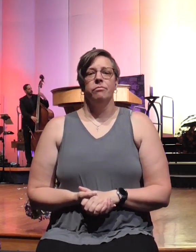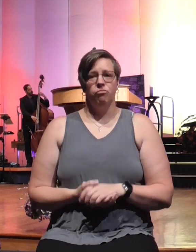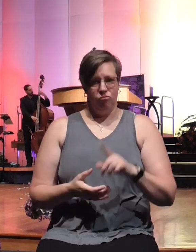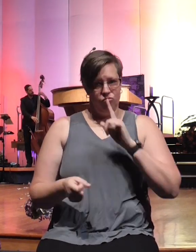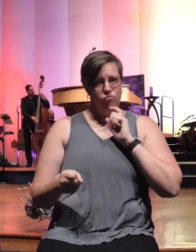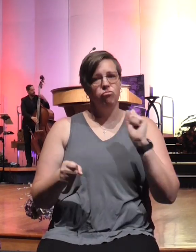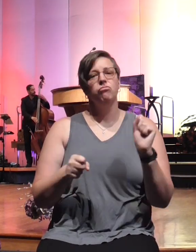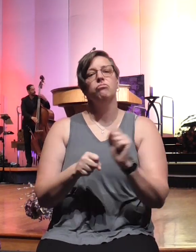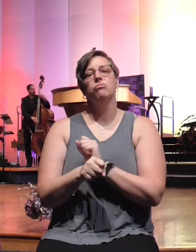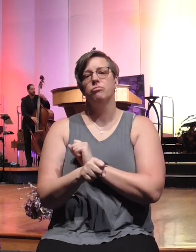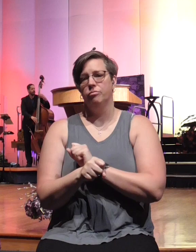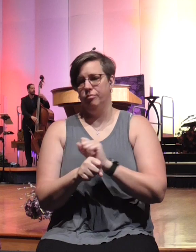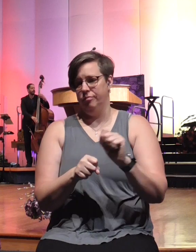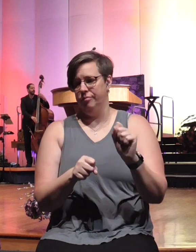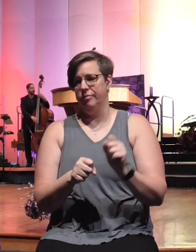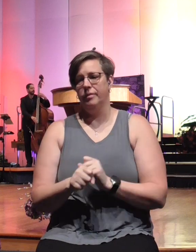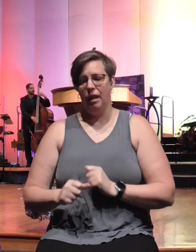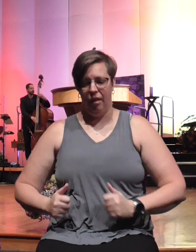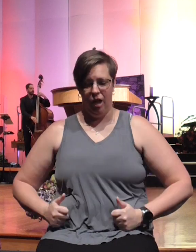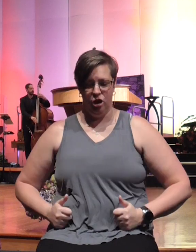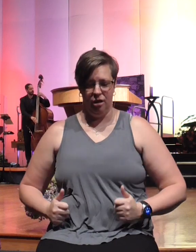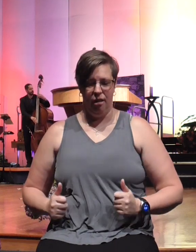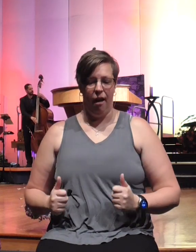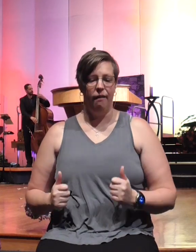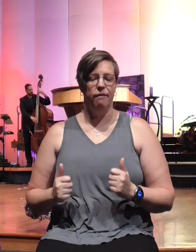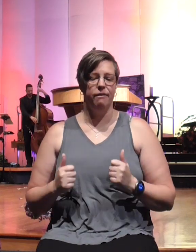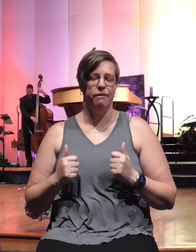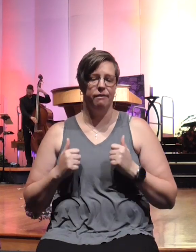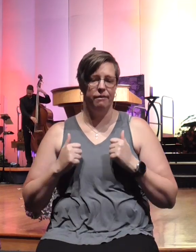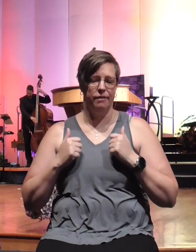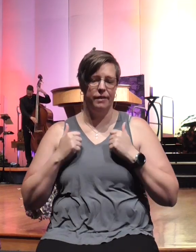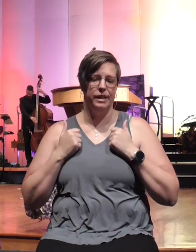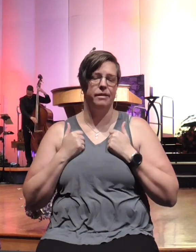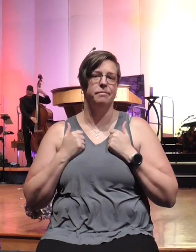There is a light,